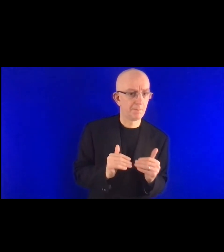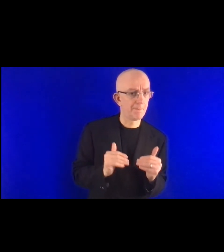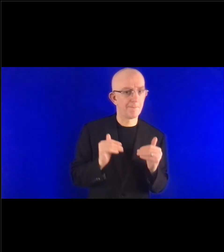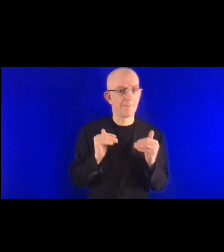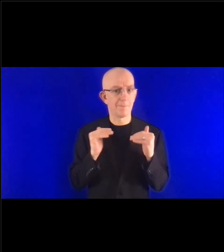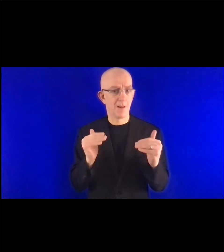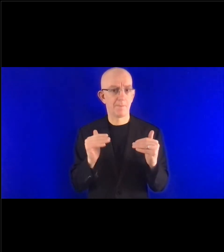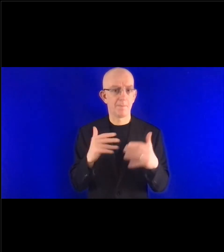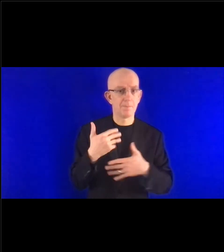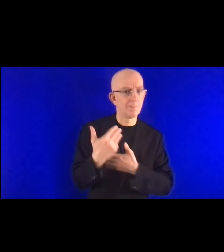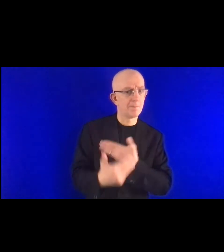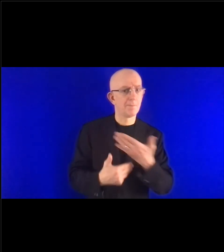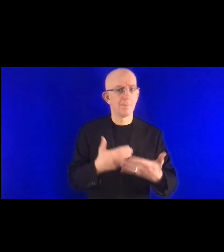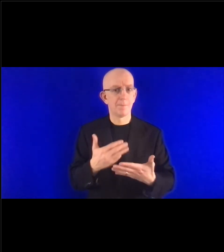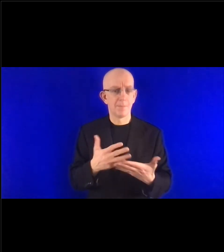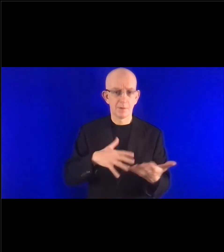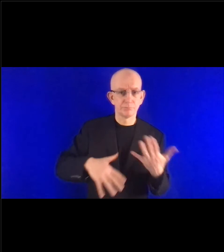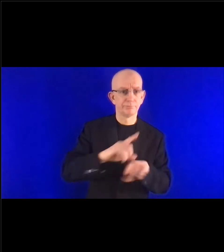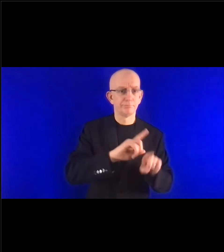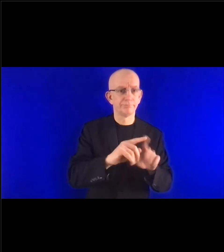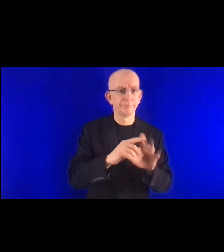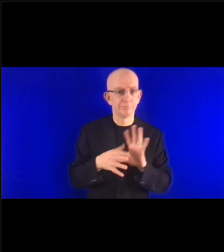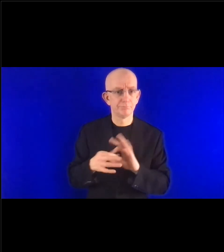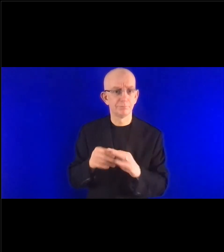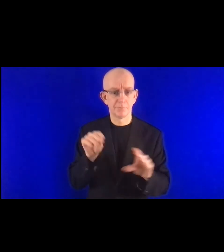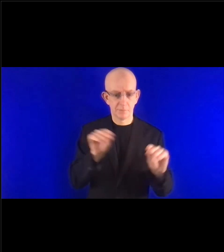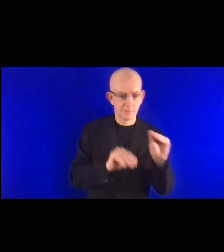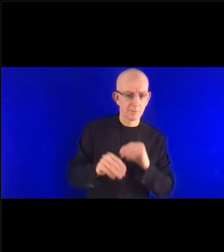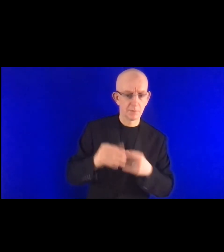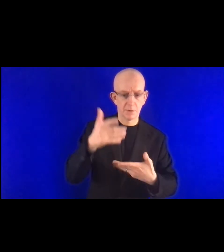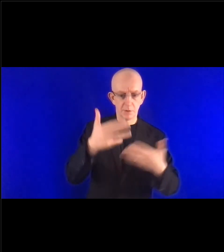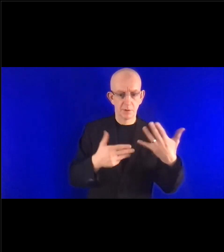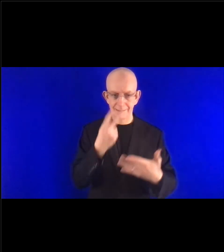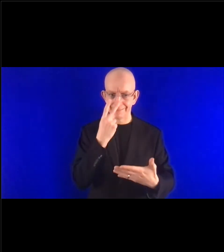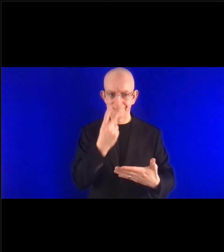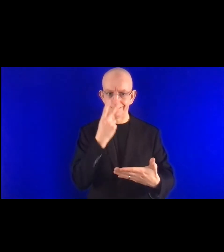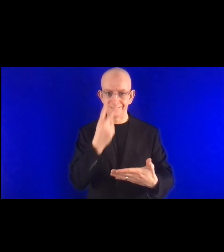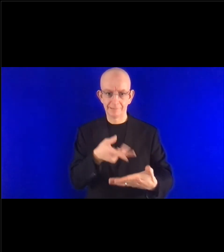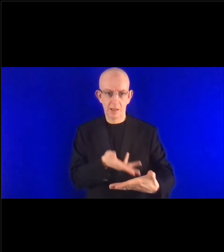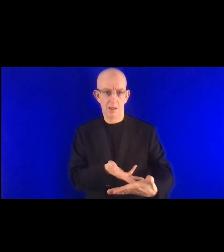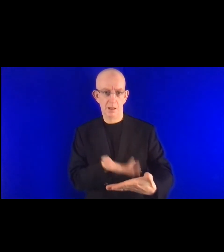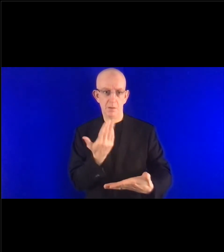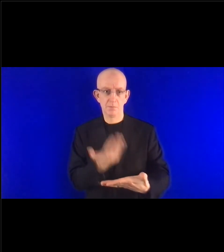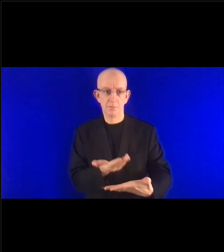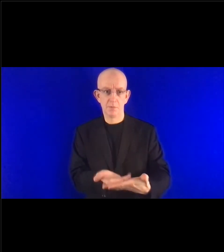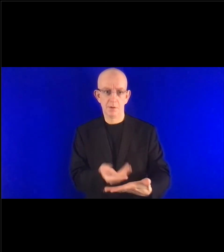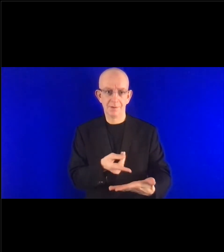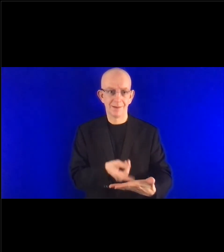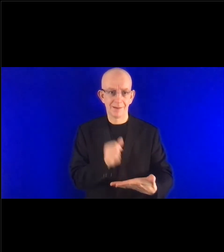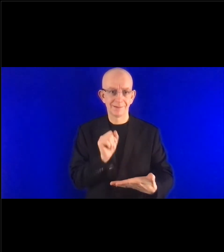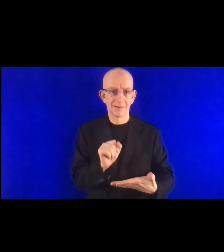facilities, and data quality that requires monitoring and improvement.